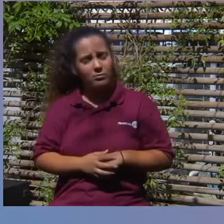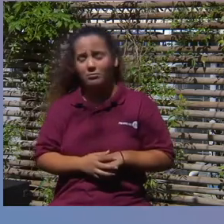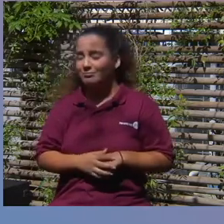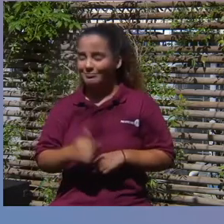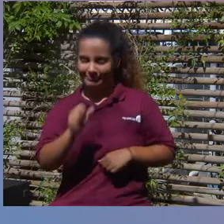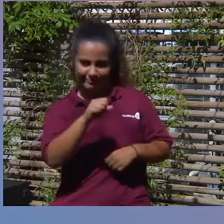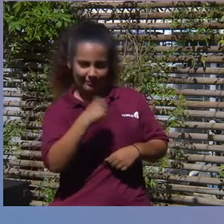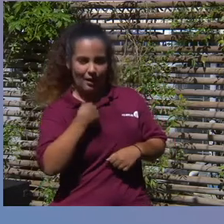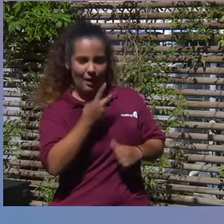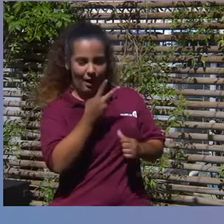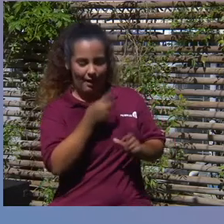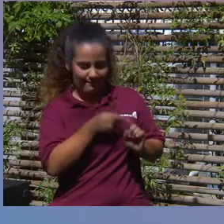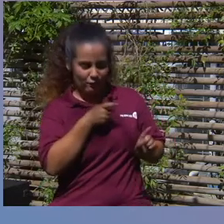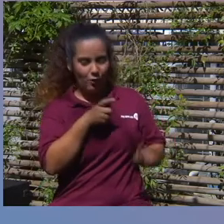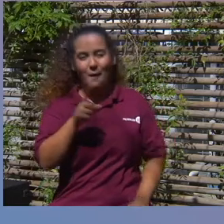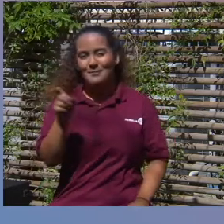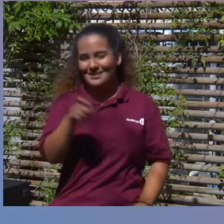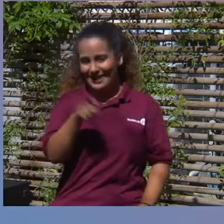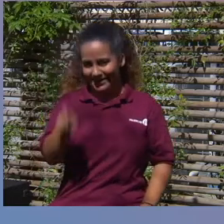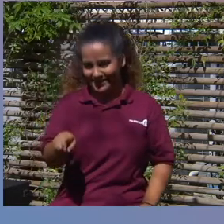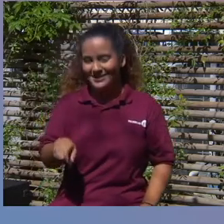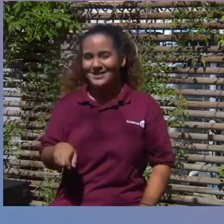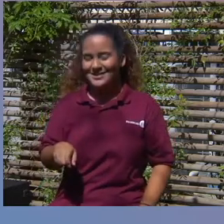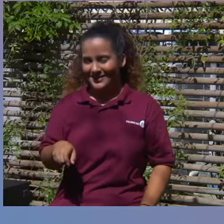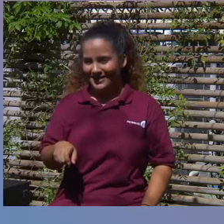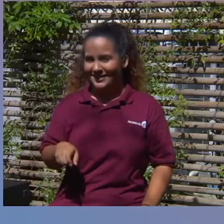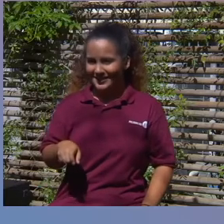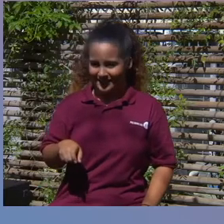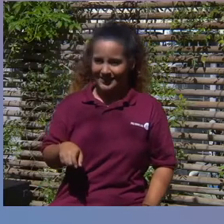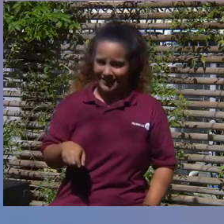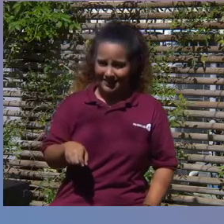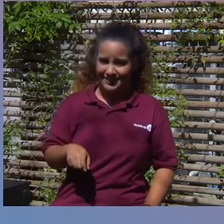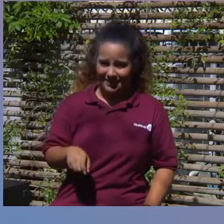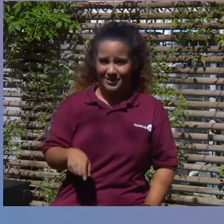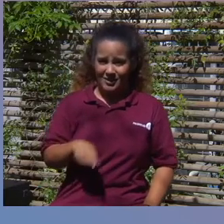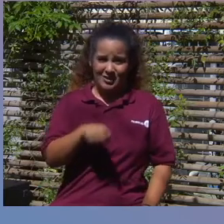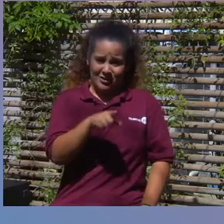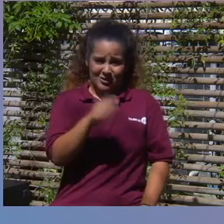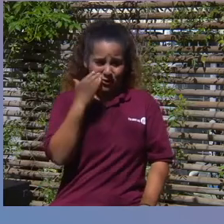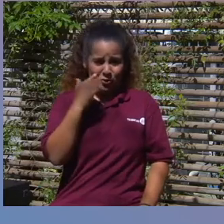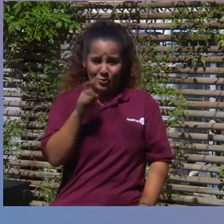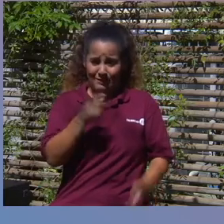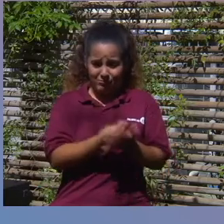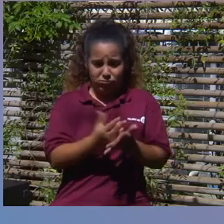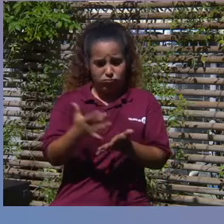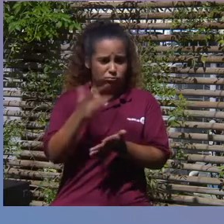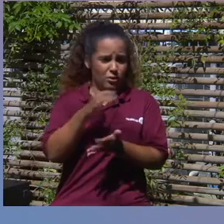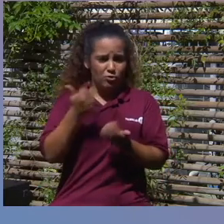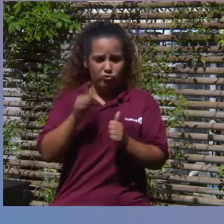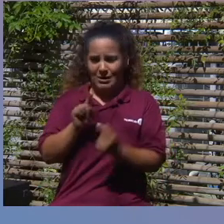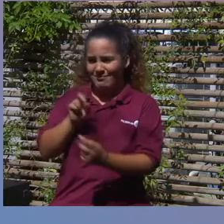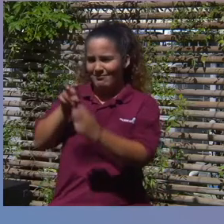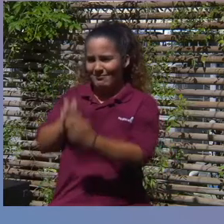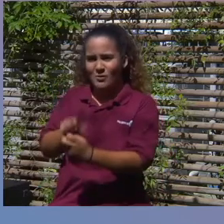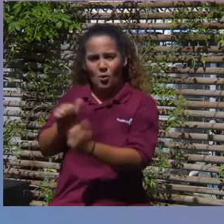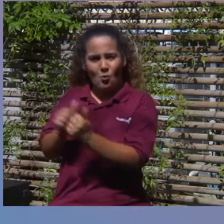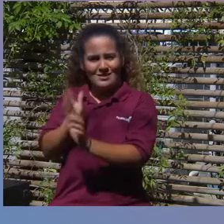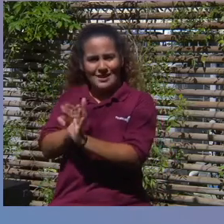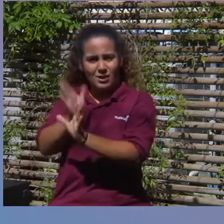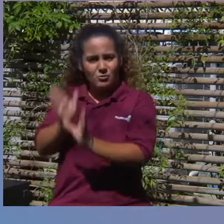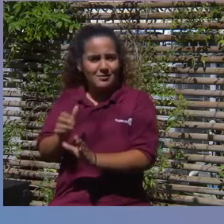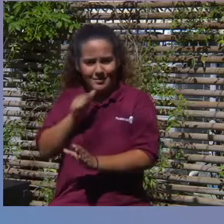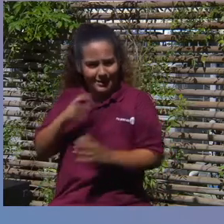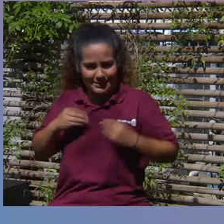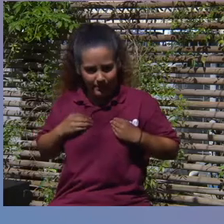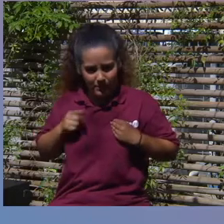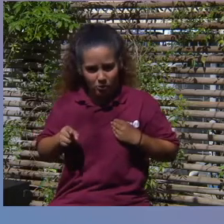Texas, and you'd have to be Jeffrey Dahmer to get some help from a psychiatrist. Mm. It just was not acceptable. Not a thing.